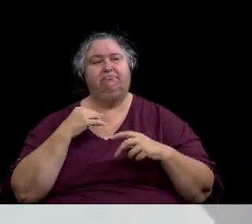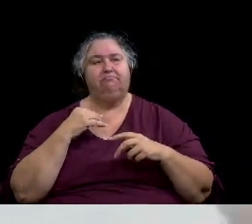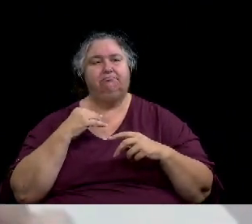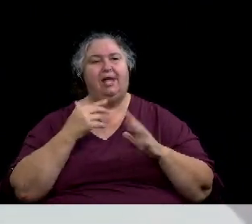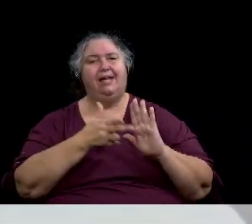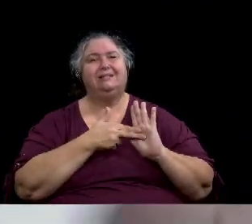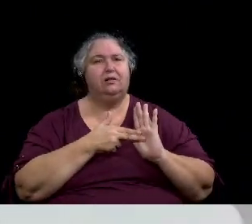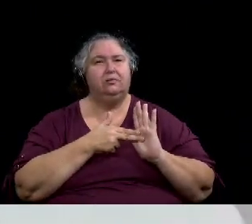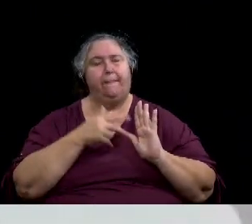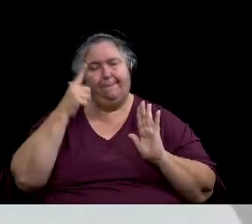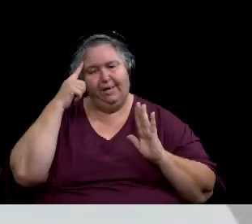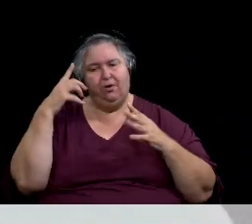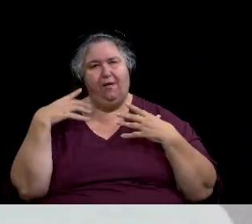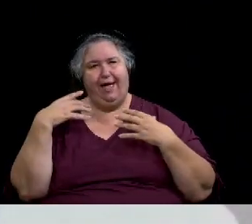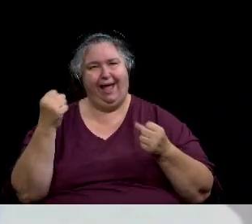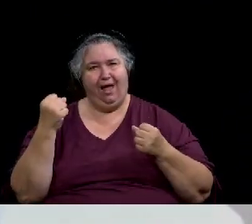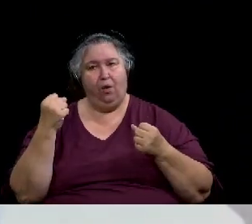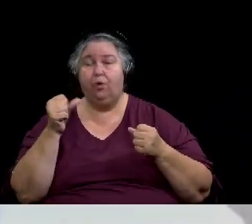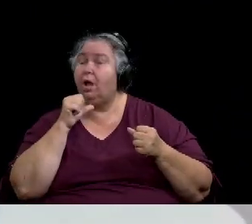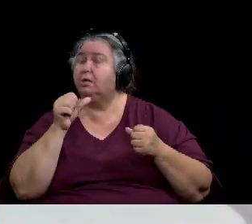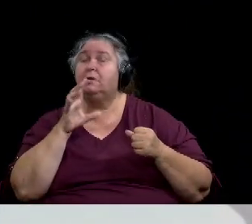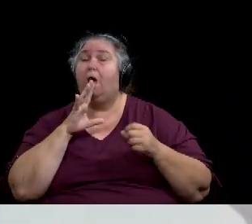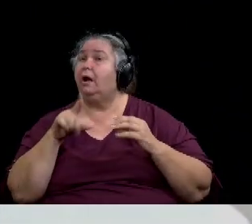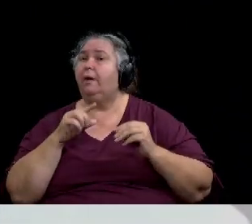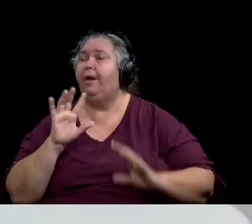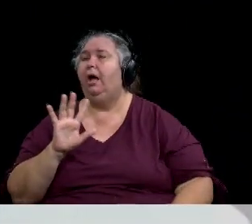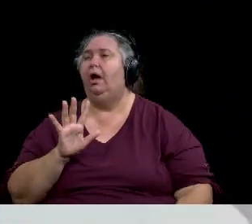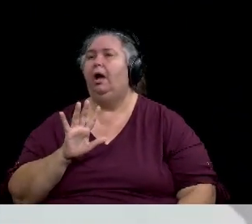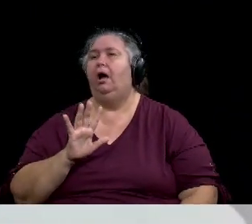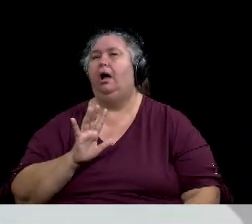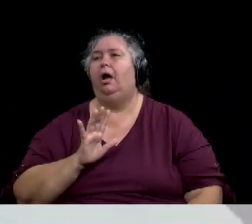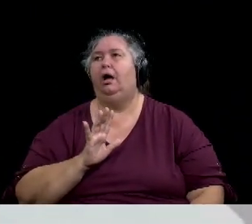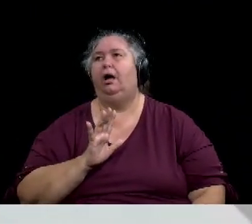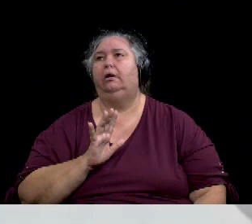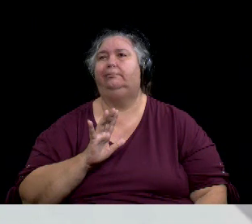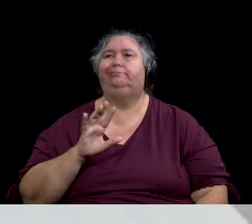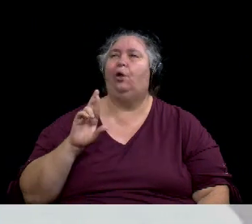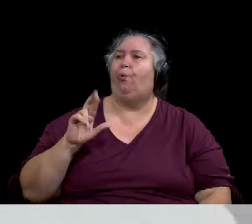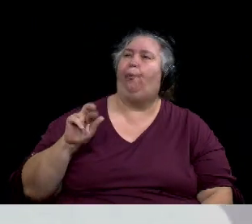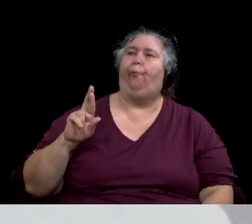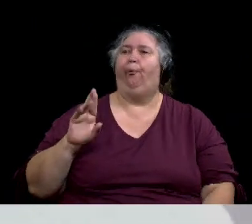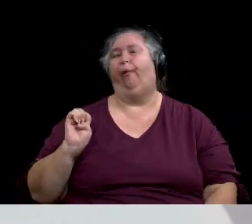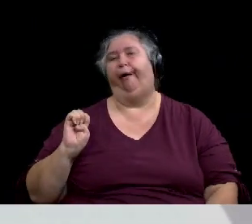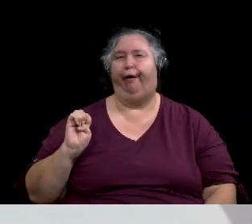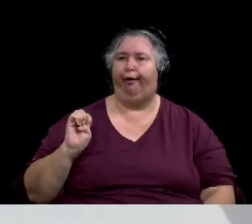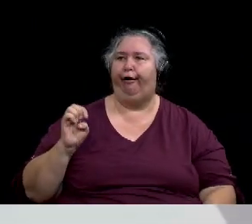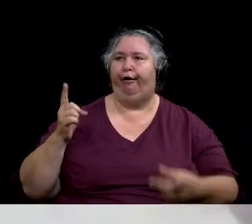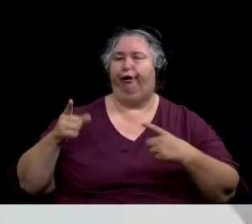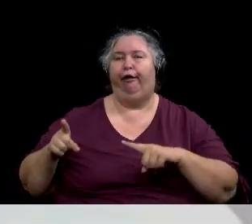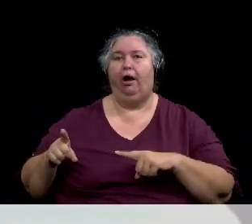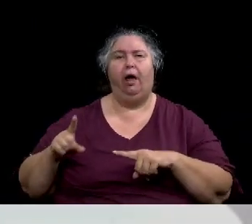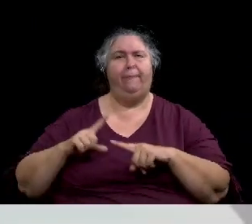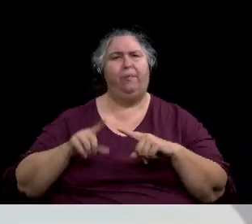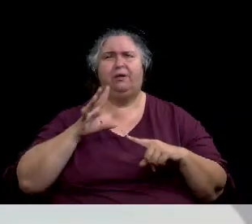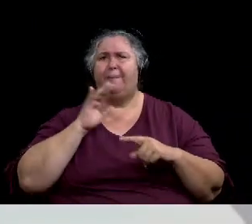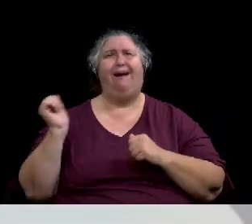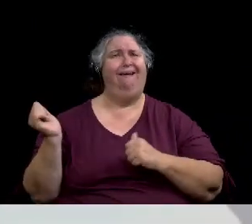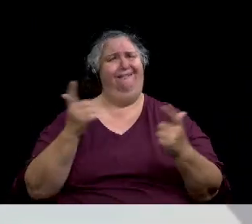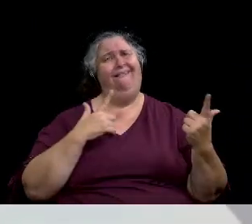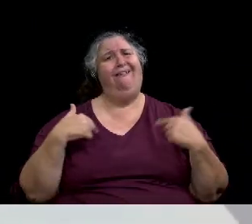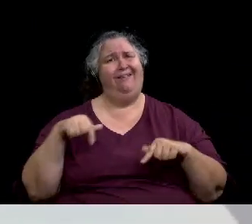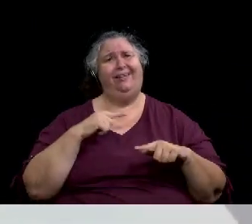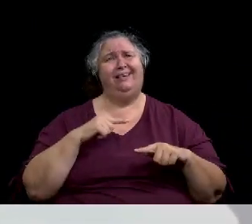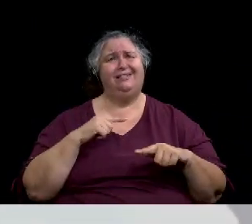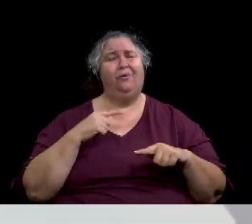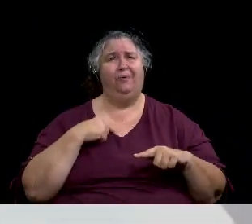not talking about the other. We're not talking about something that's rare. We're talking about all of us